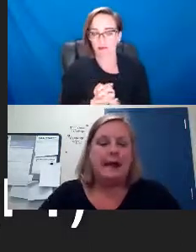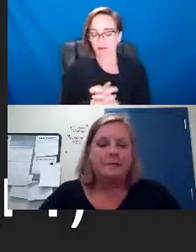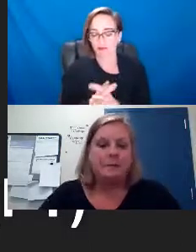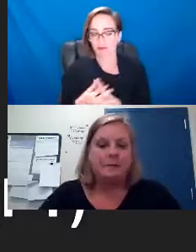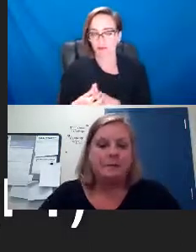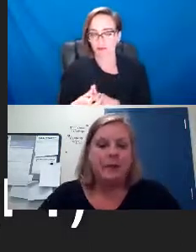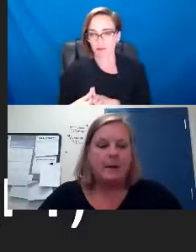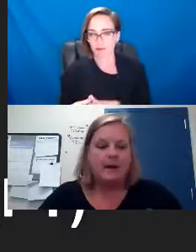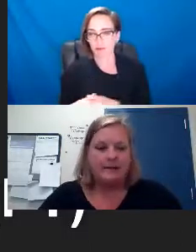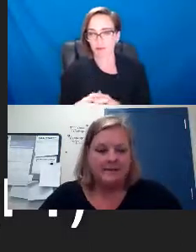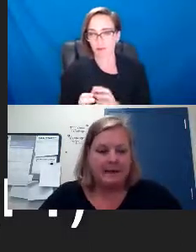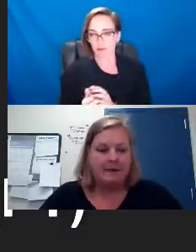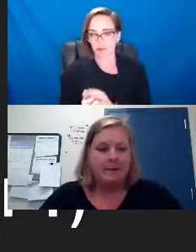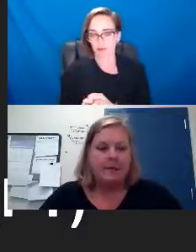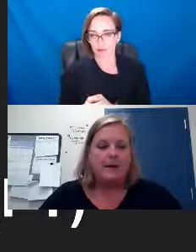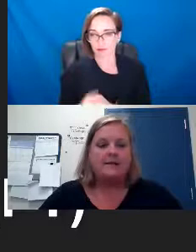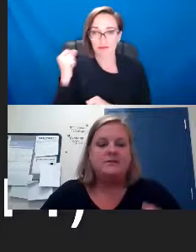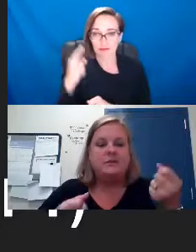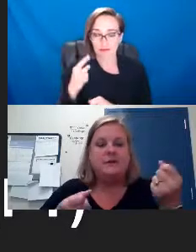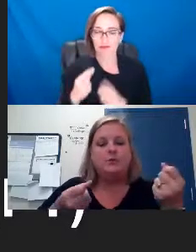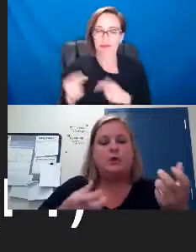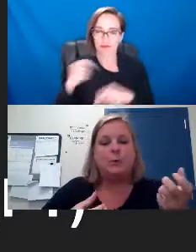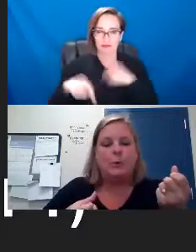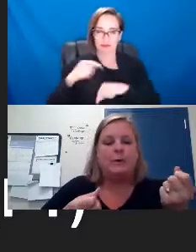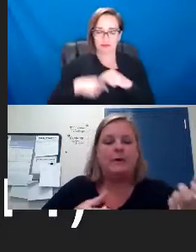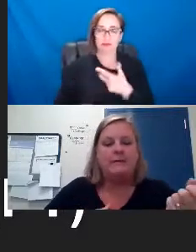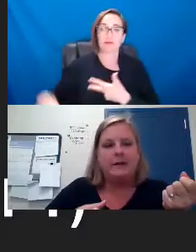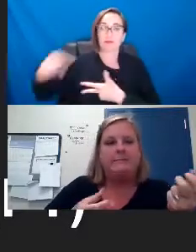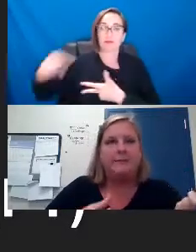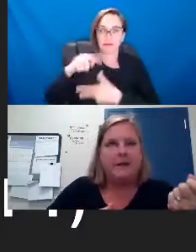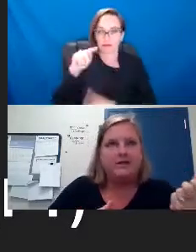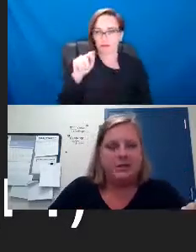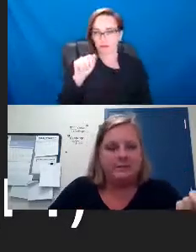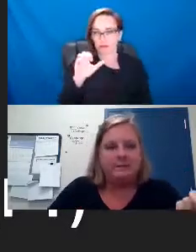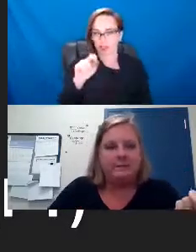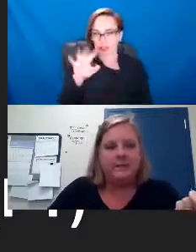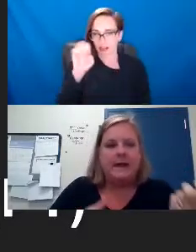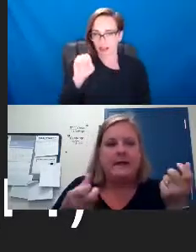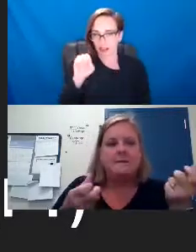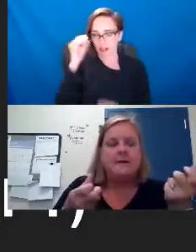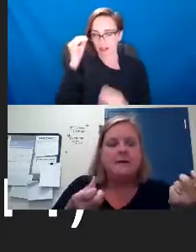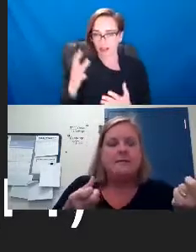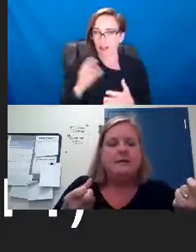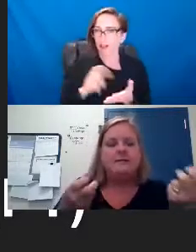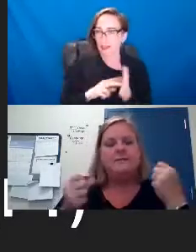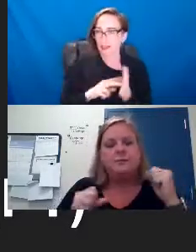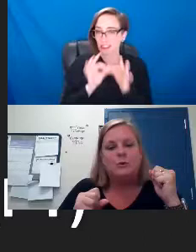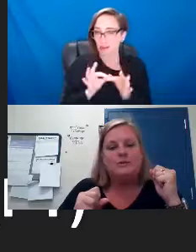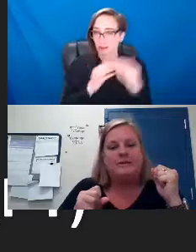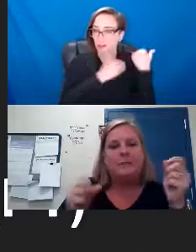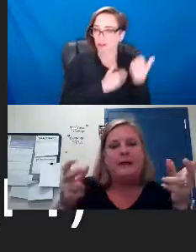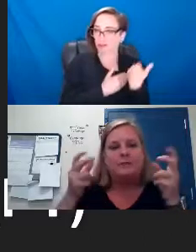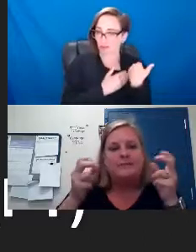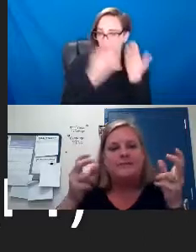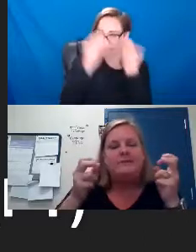doing tactile ASL, it's the interpreter giving information and the individual